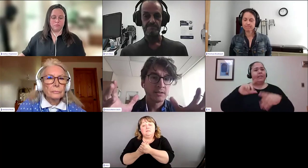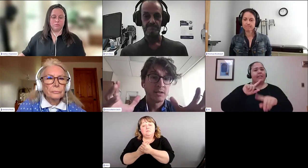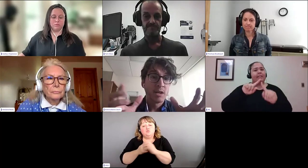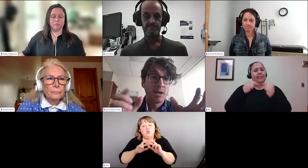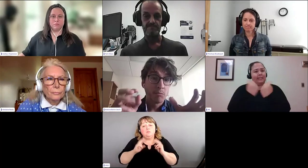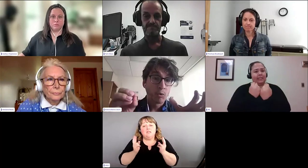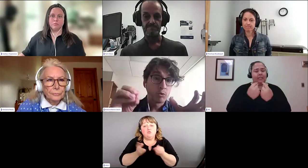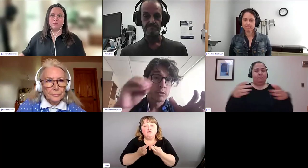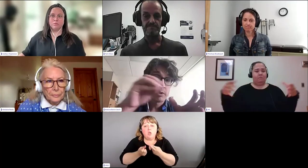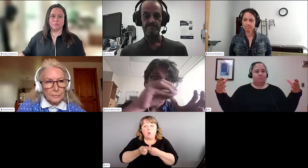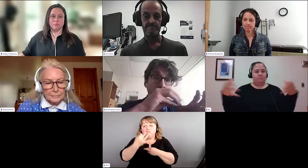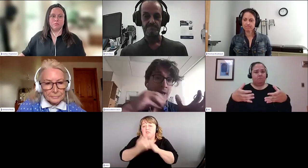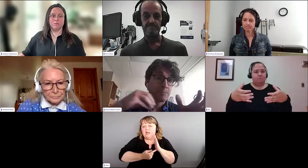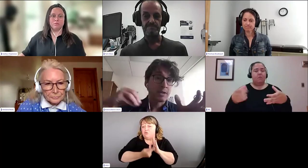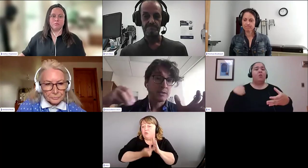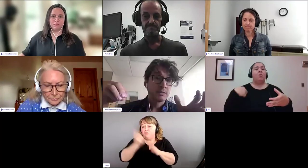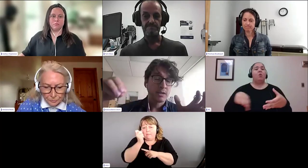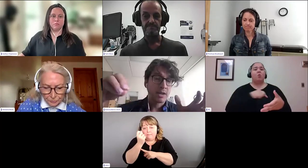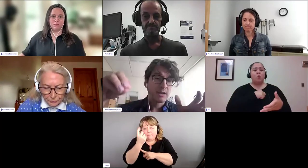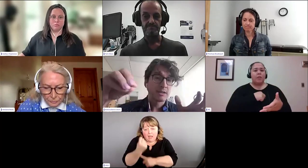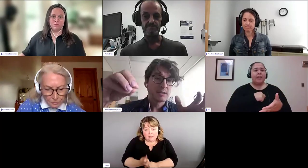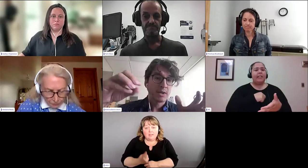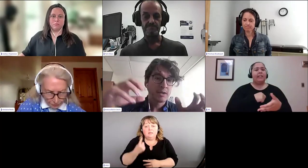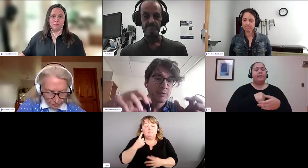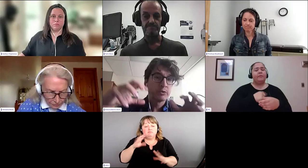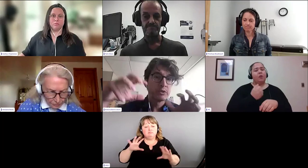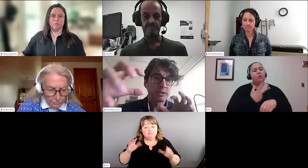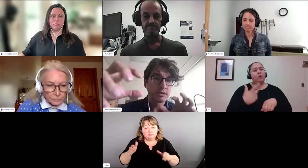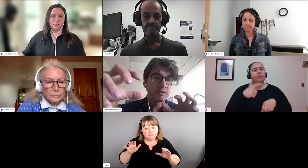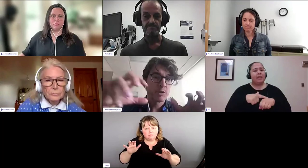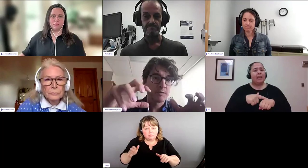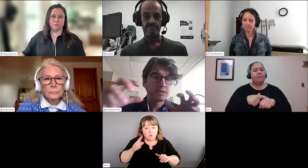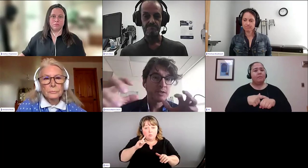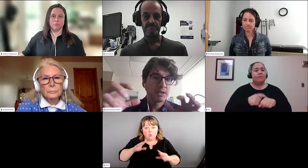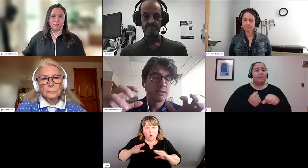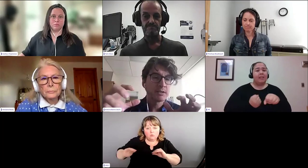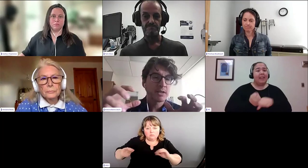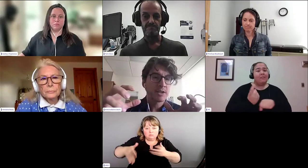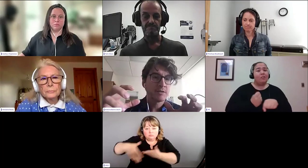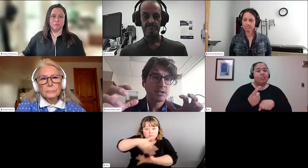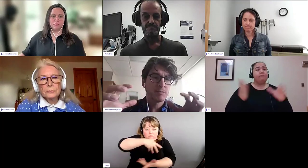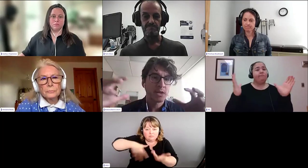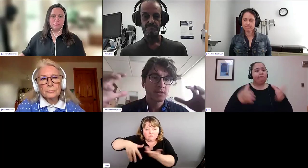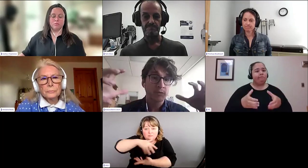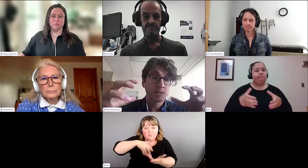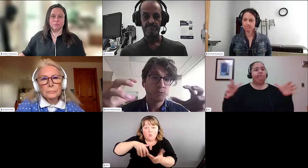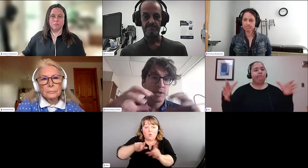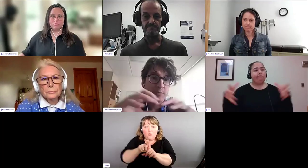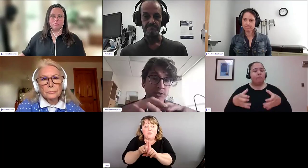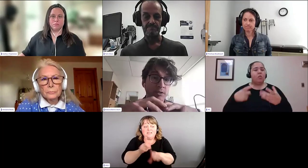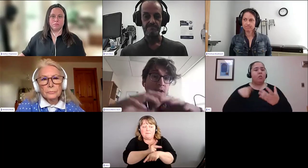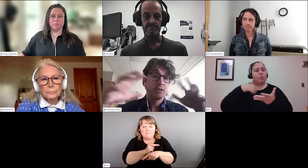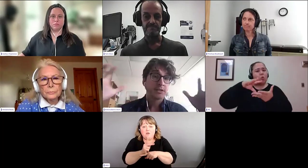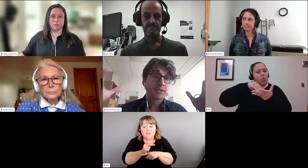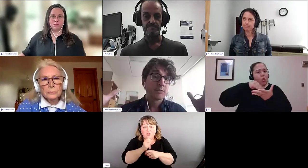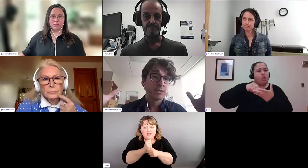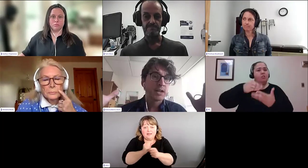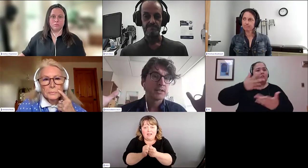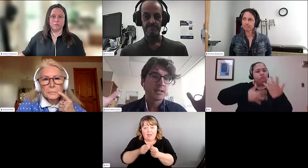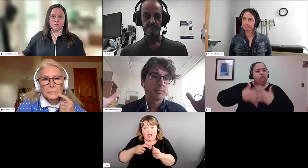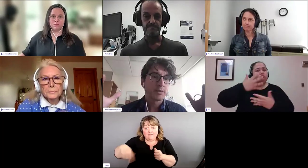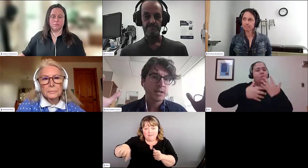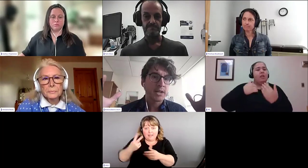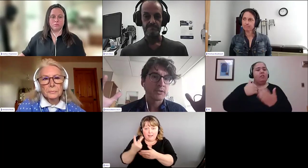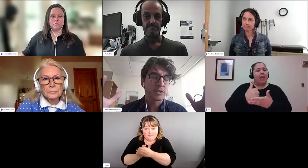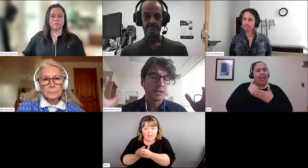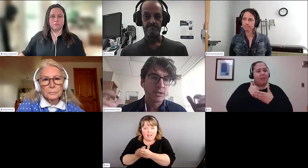meet several times a year to learn amongst peers, but also amongst professionals